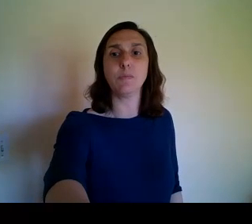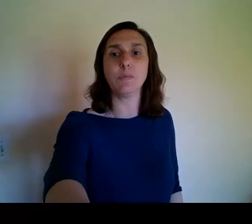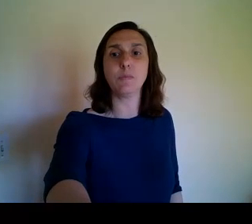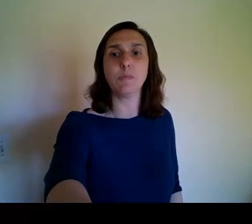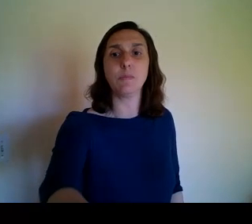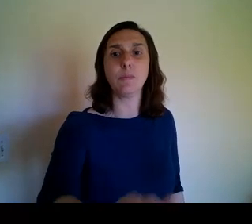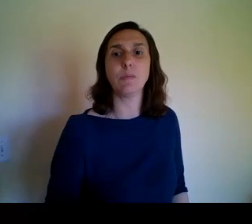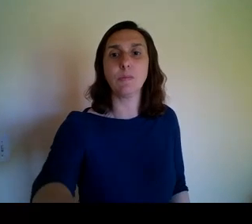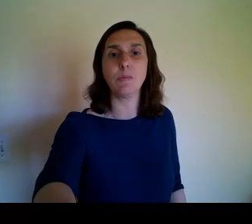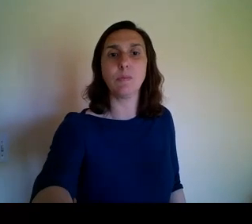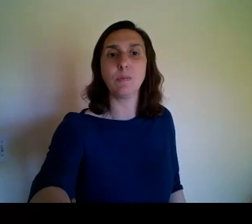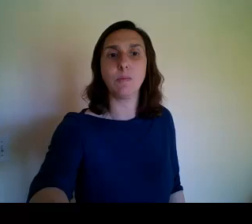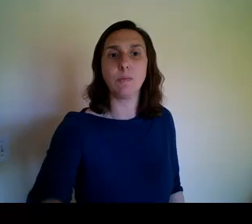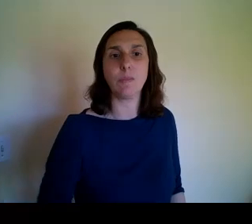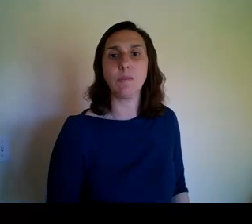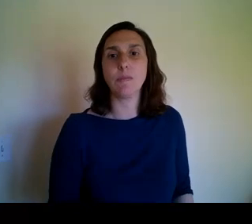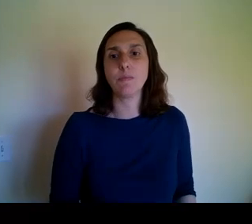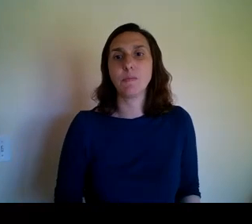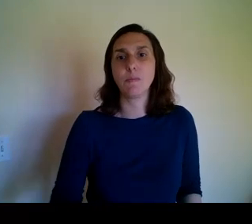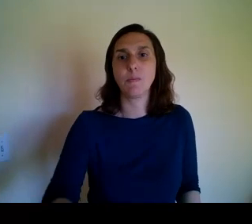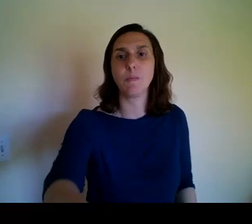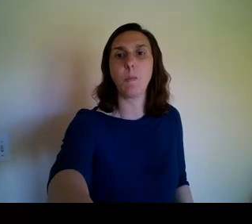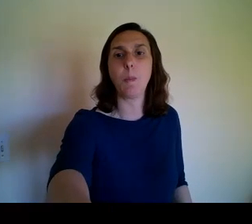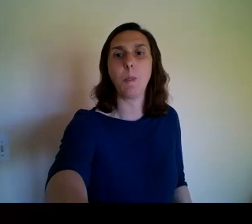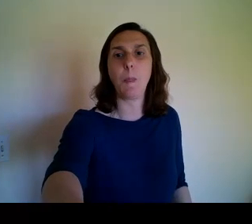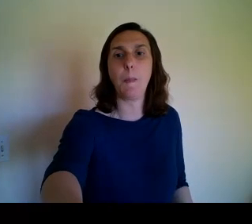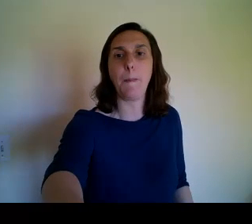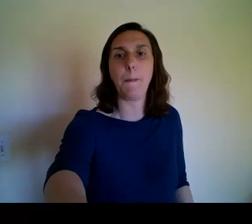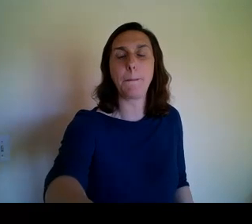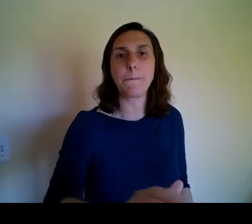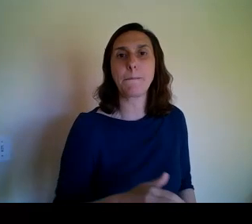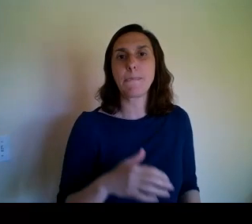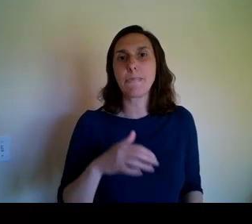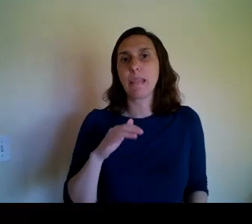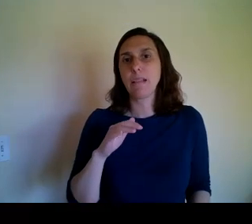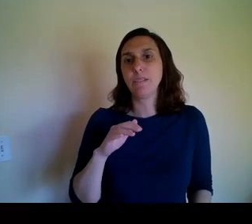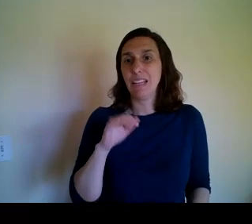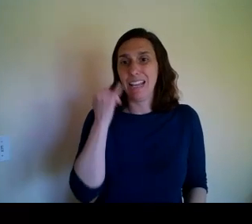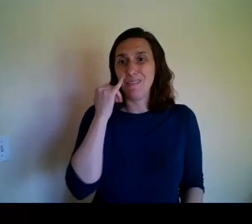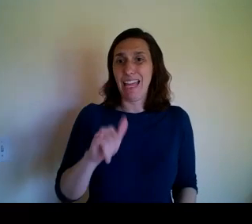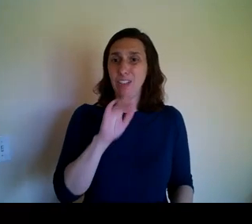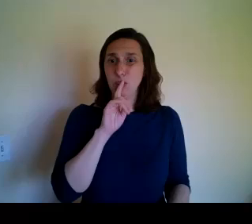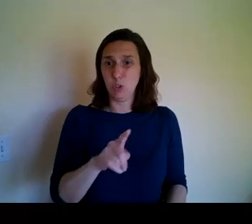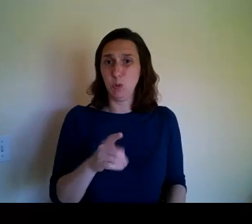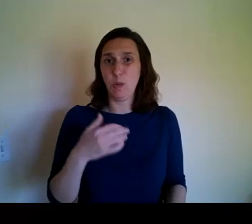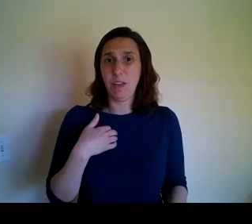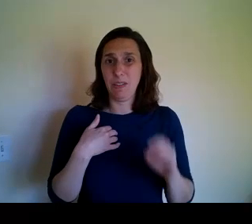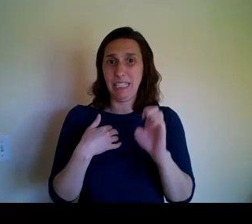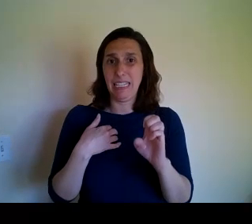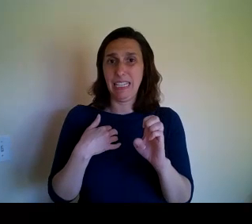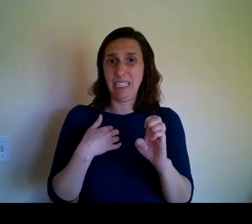X equals 5 is a statement. I'm making that. If that is true, if I take e to the power of whatever this